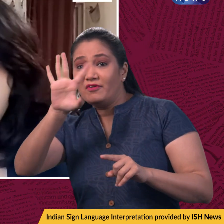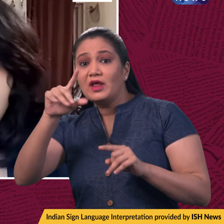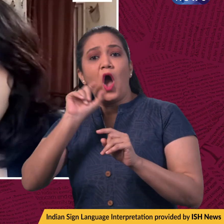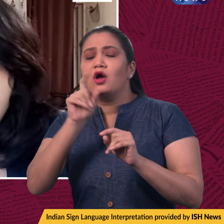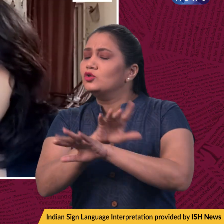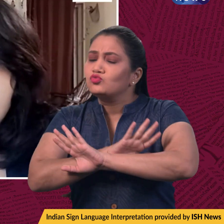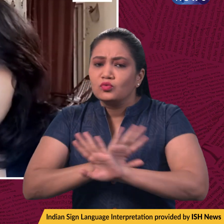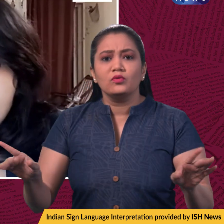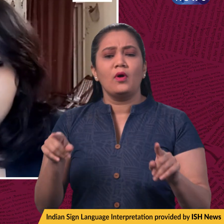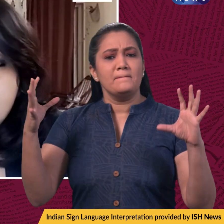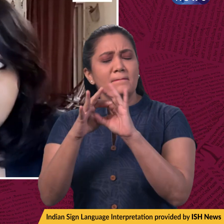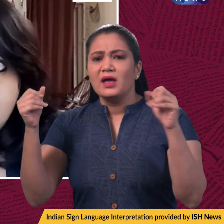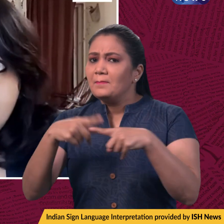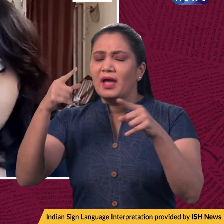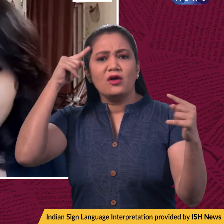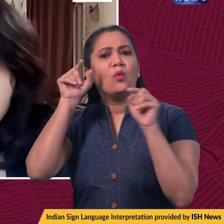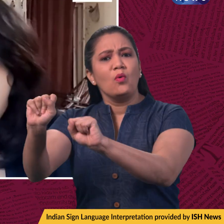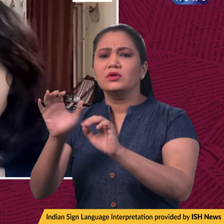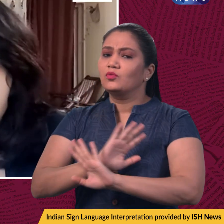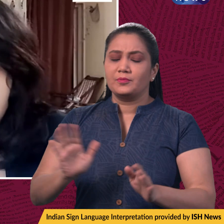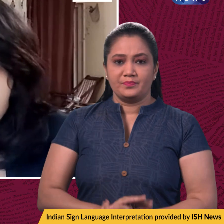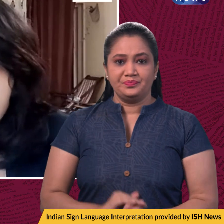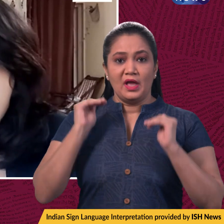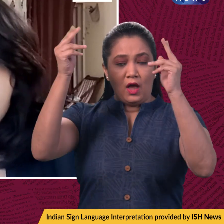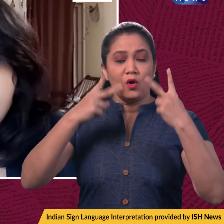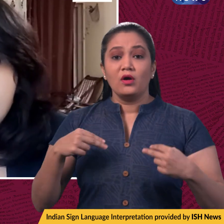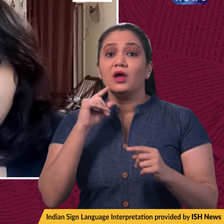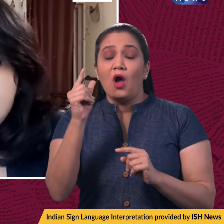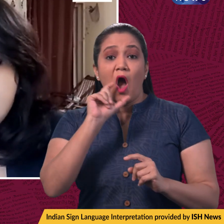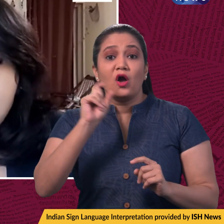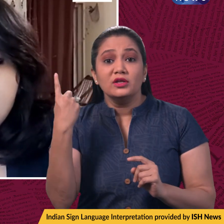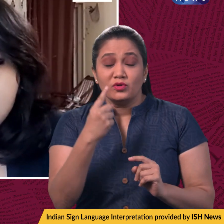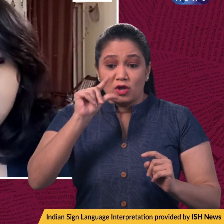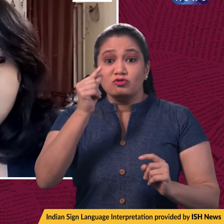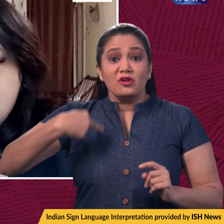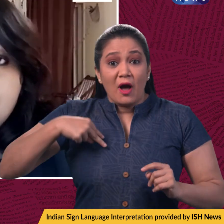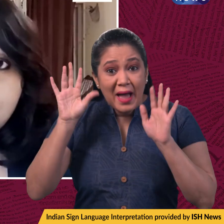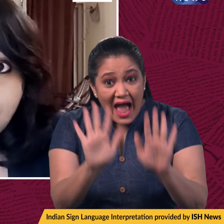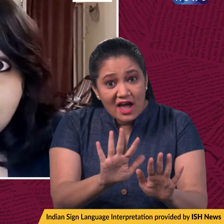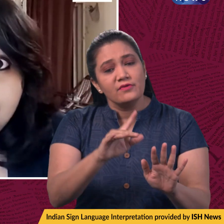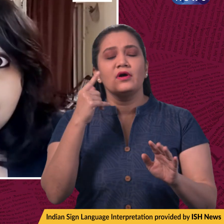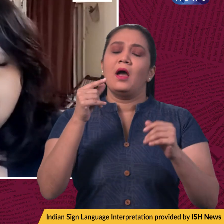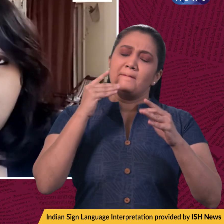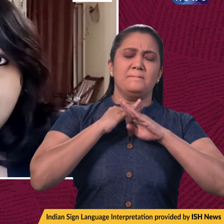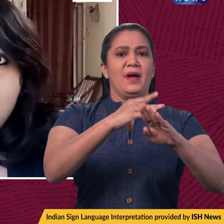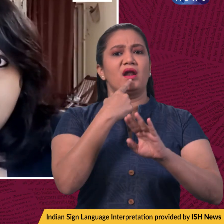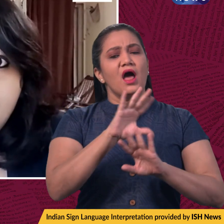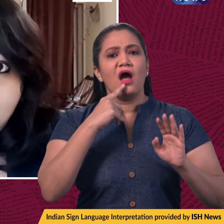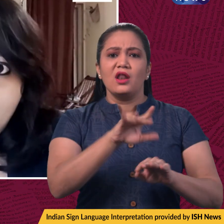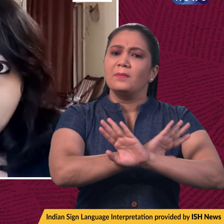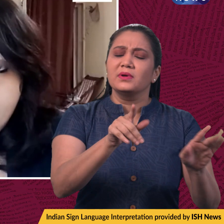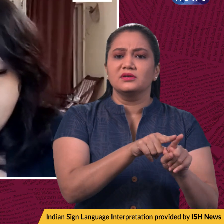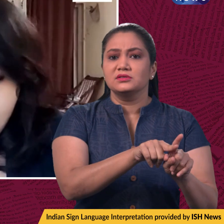state. Now, Bommai told the assembly, and I quote, High Court has said only colleges where uniforms are prescribed, a ban